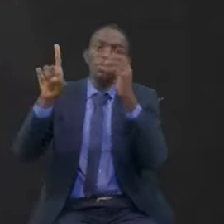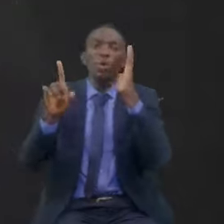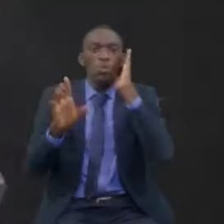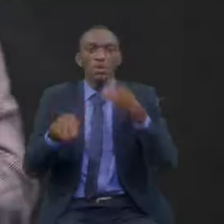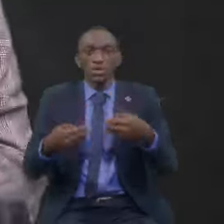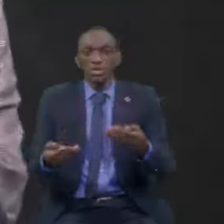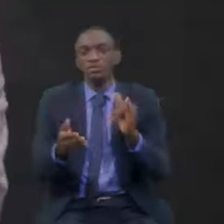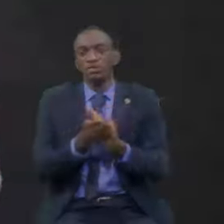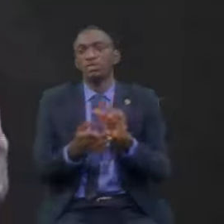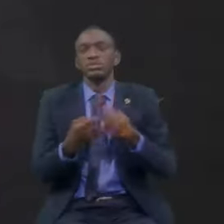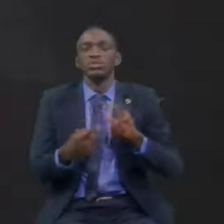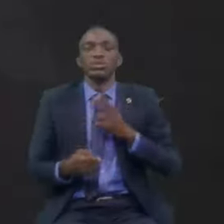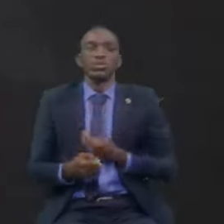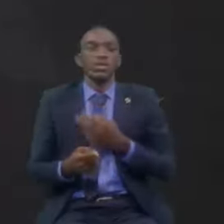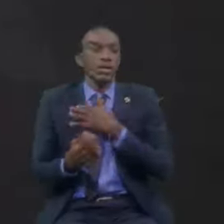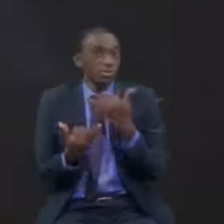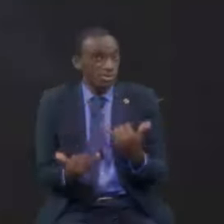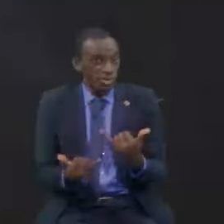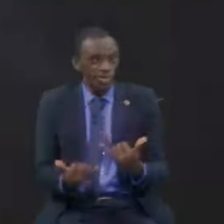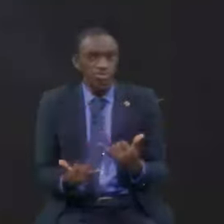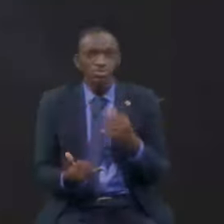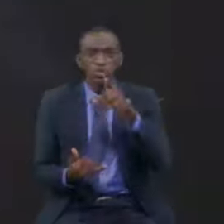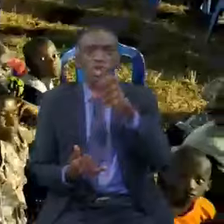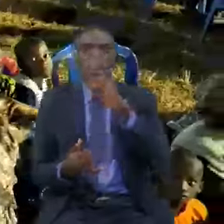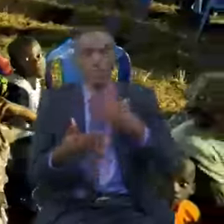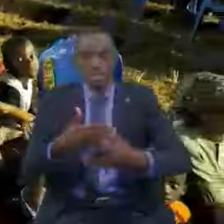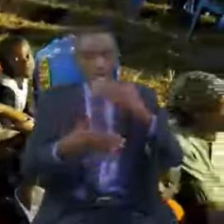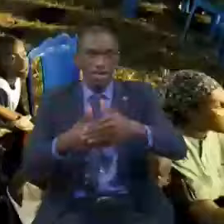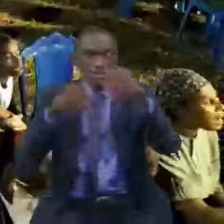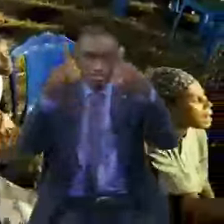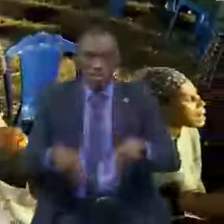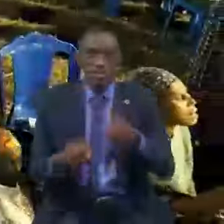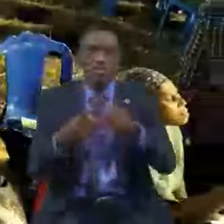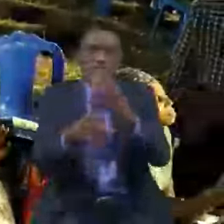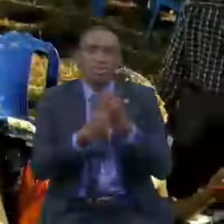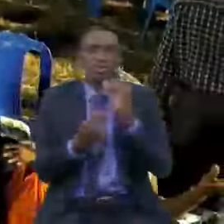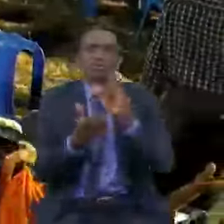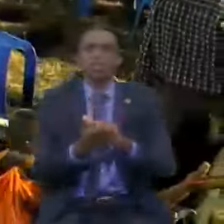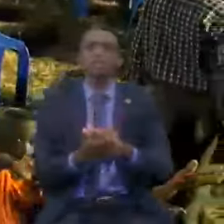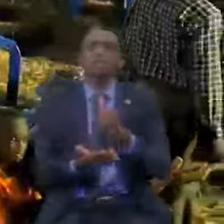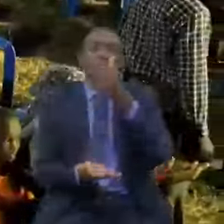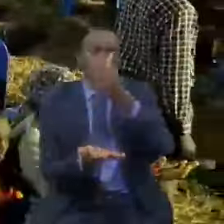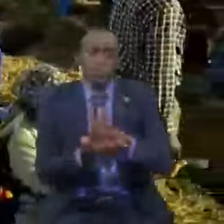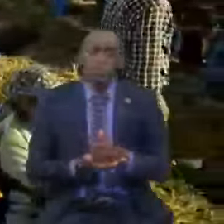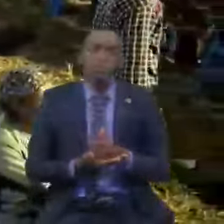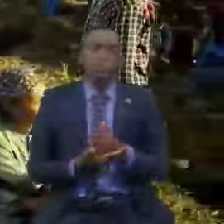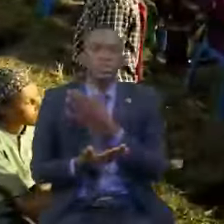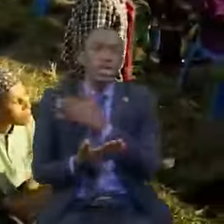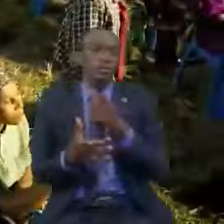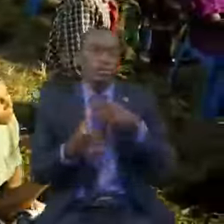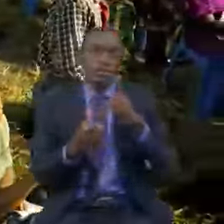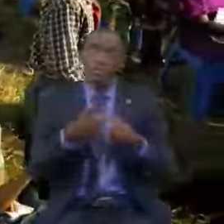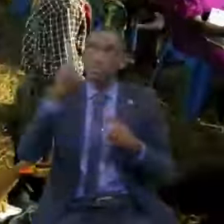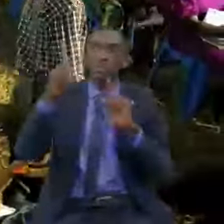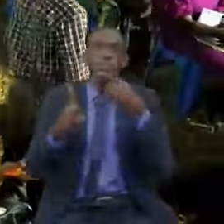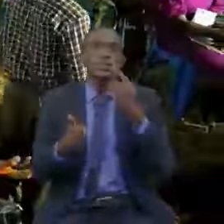And tonight you are the next person to receive that. And then it says, and I will give you